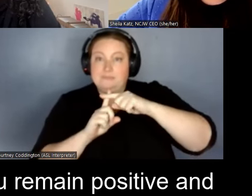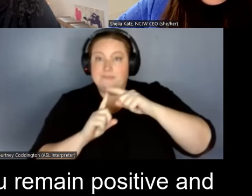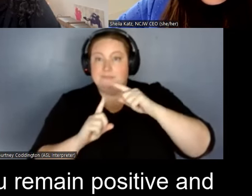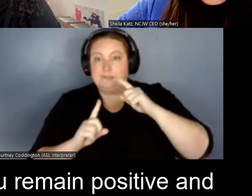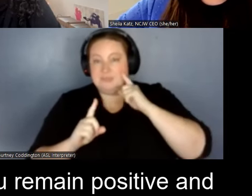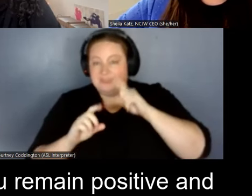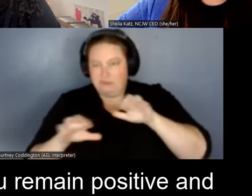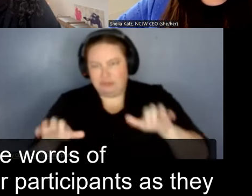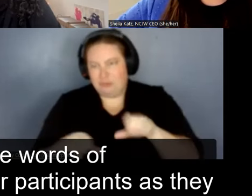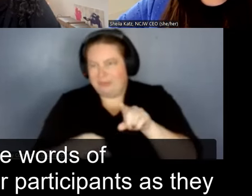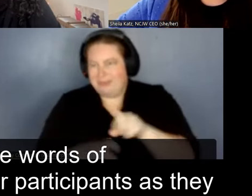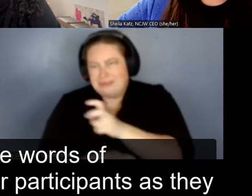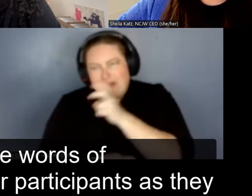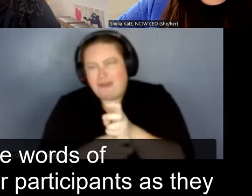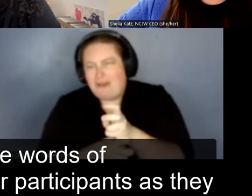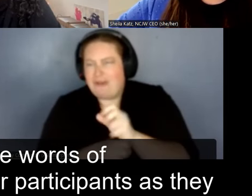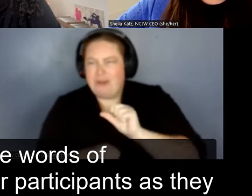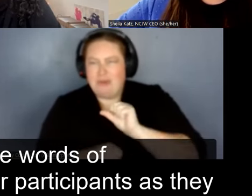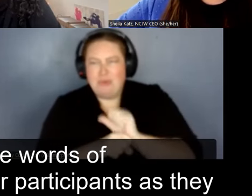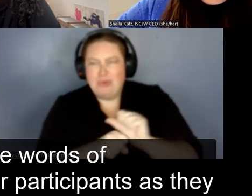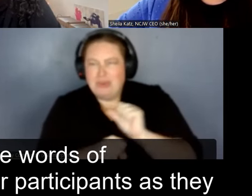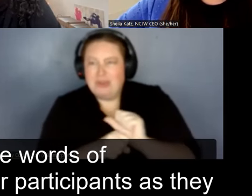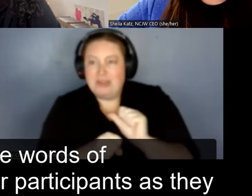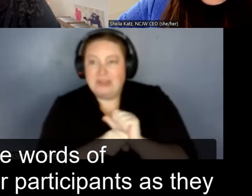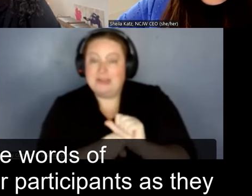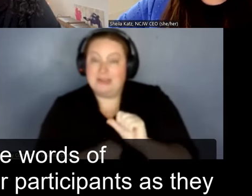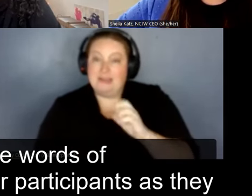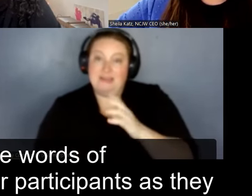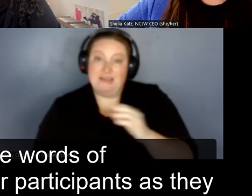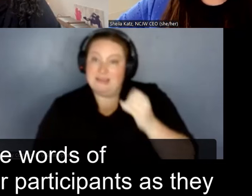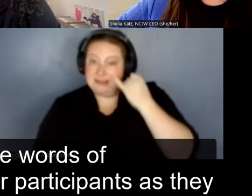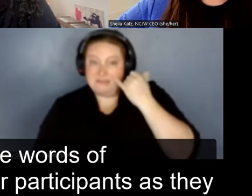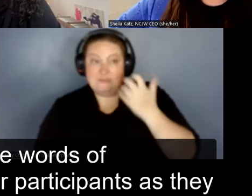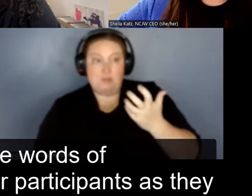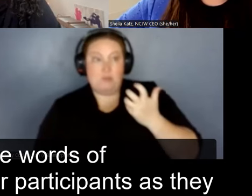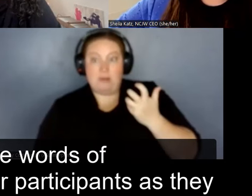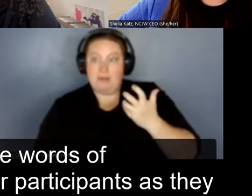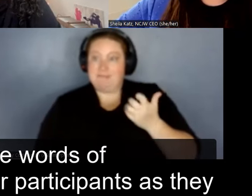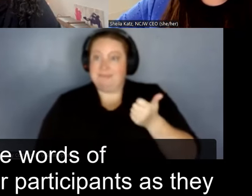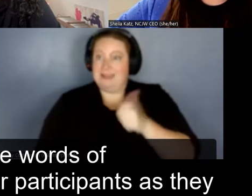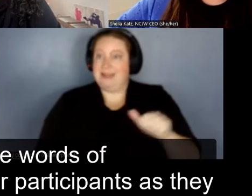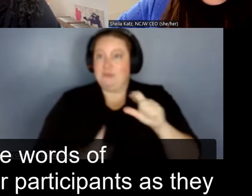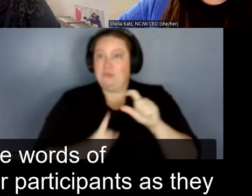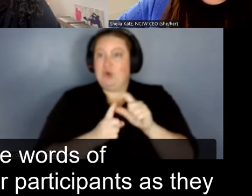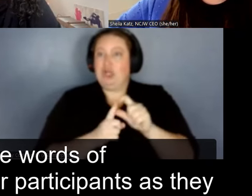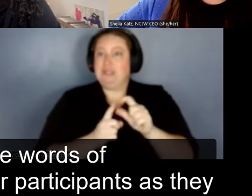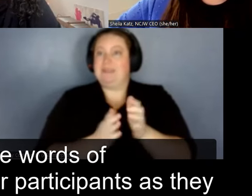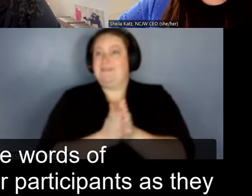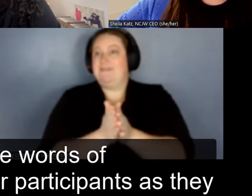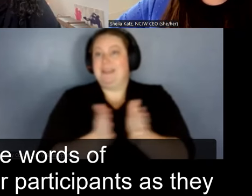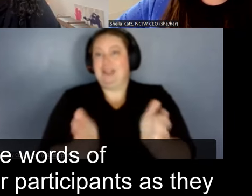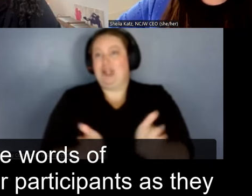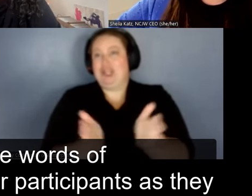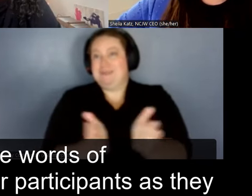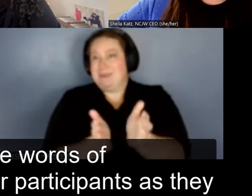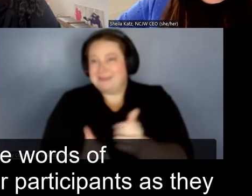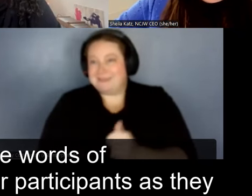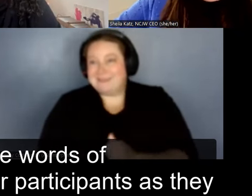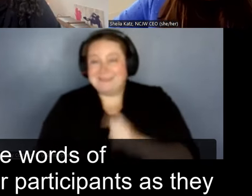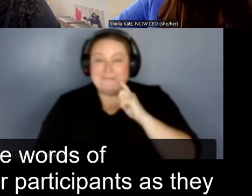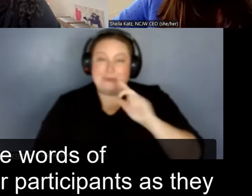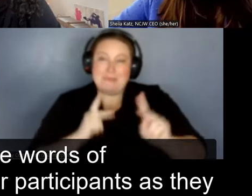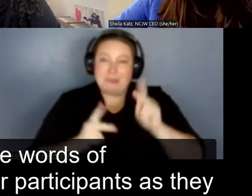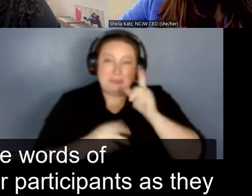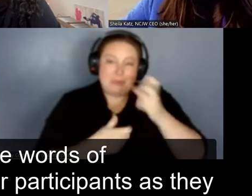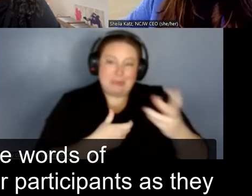this very hard work. And if you'd like, share words of encouragement for our participants as